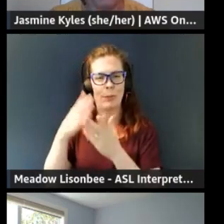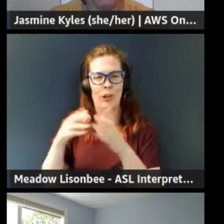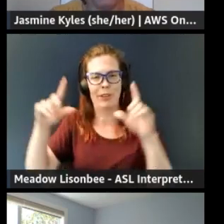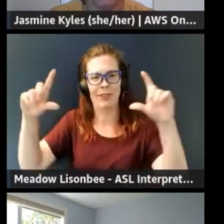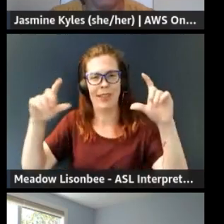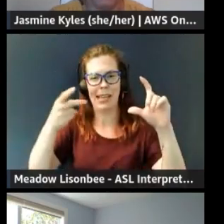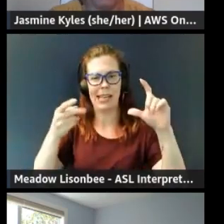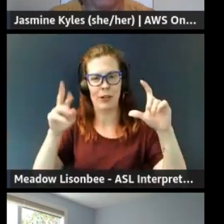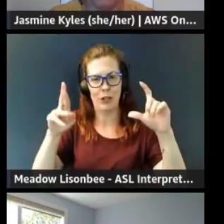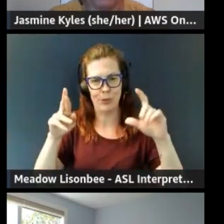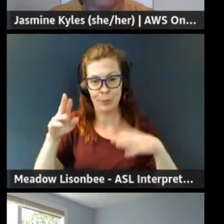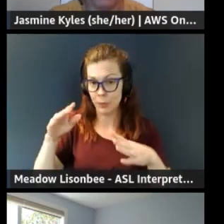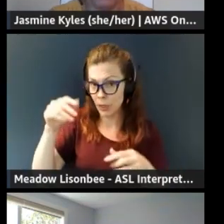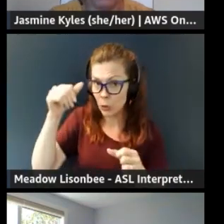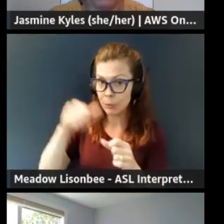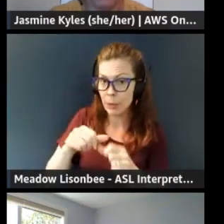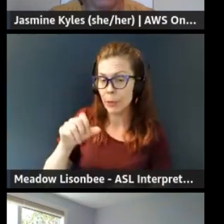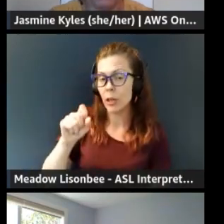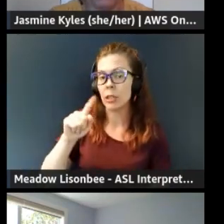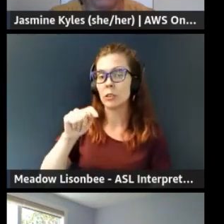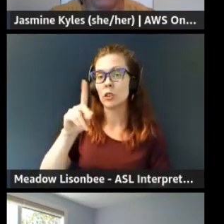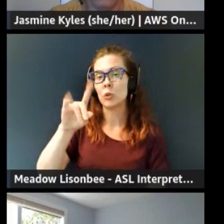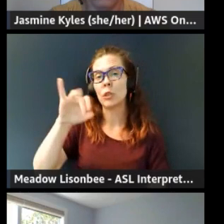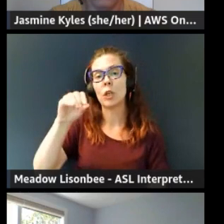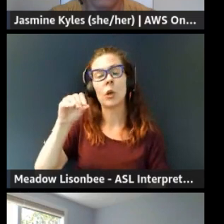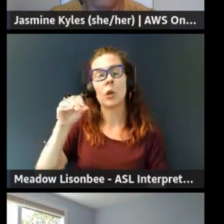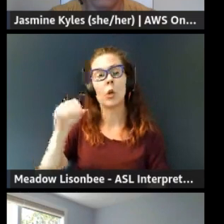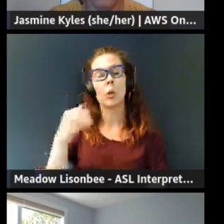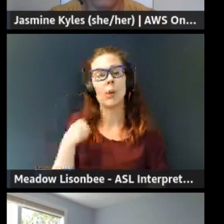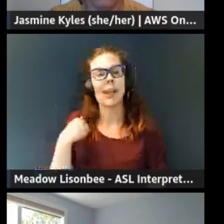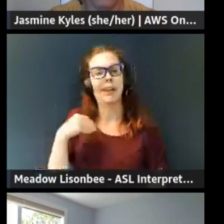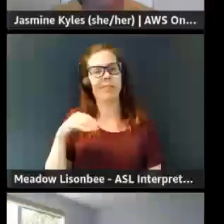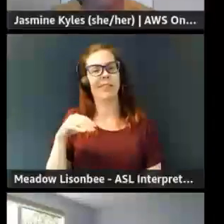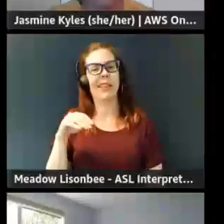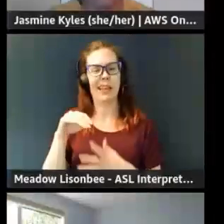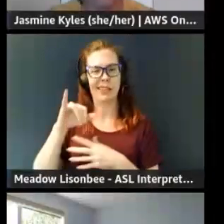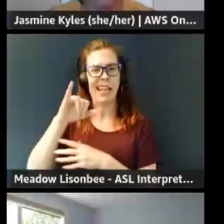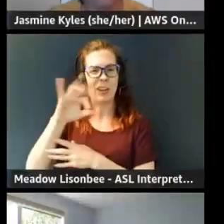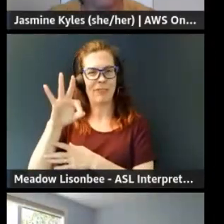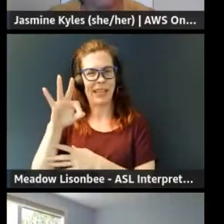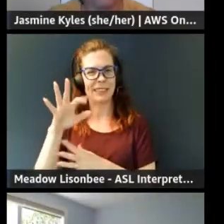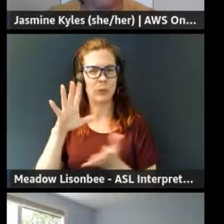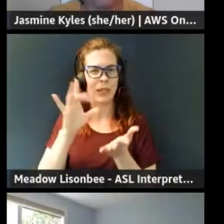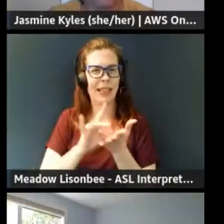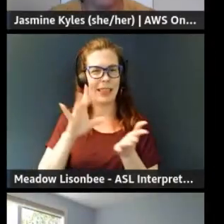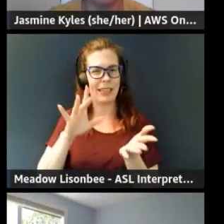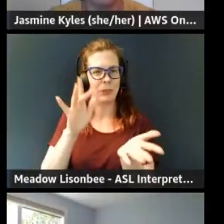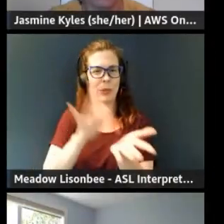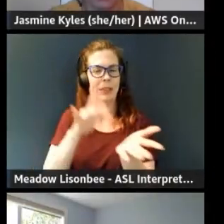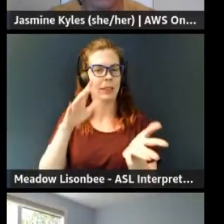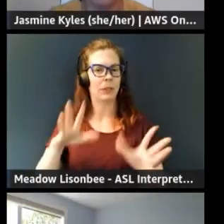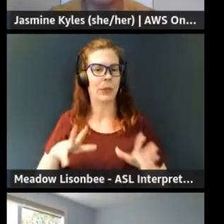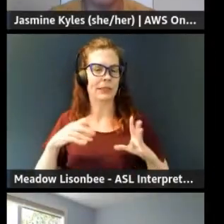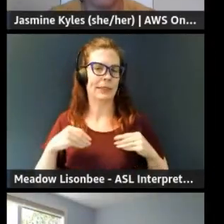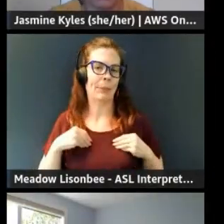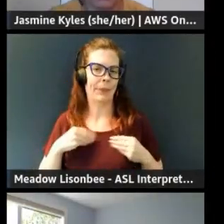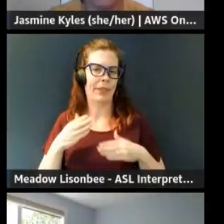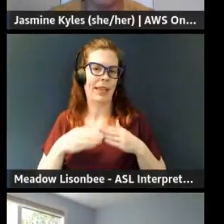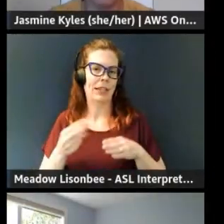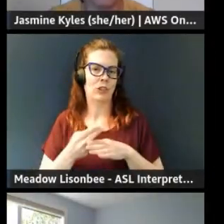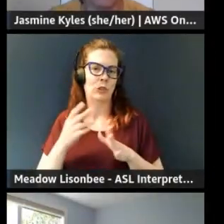had, had that interface where we click the button that you accept the end user license agreement for this